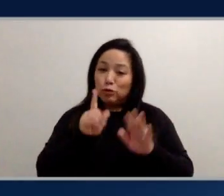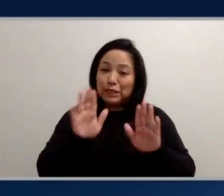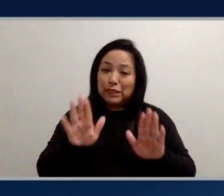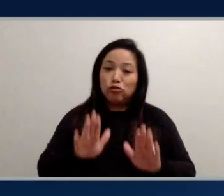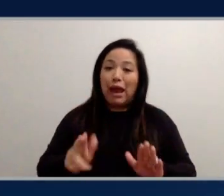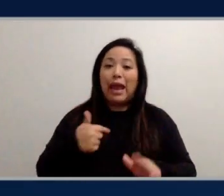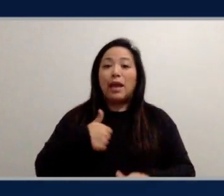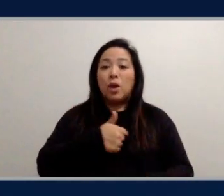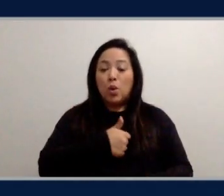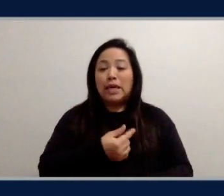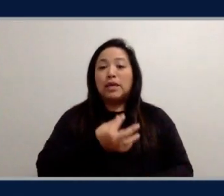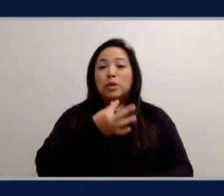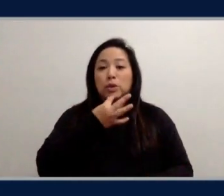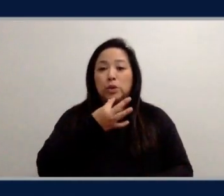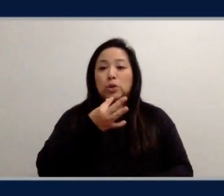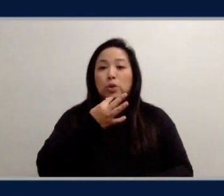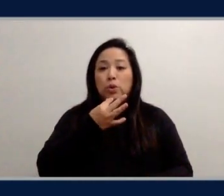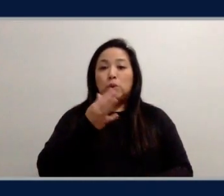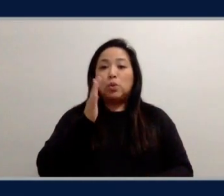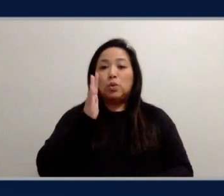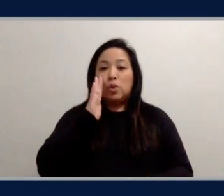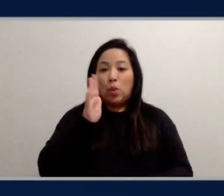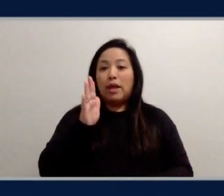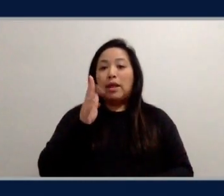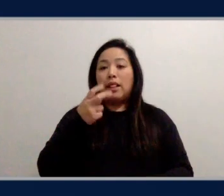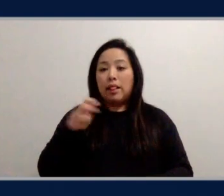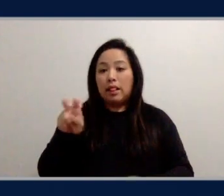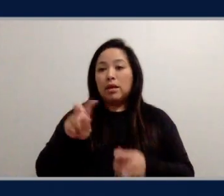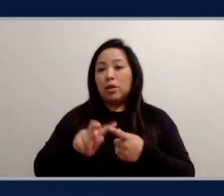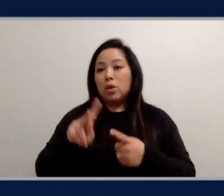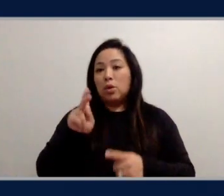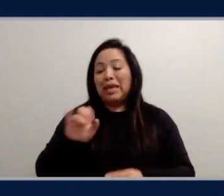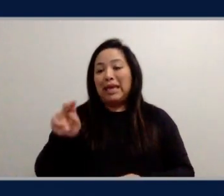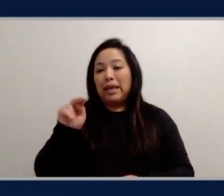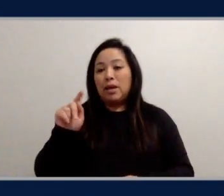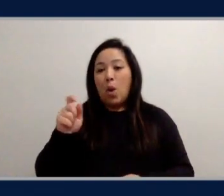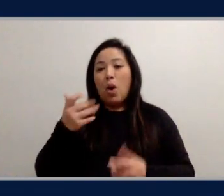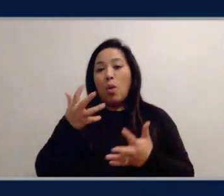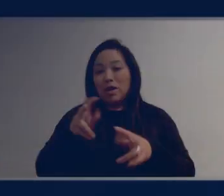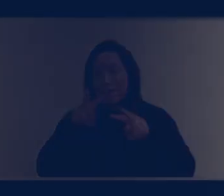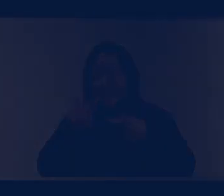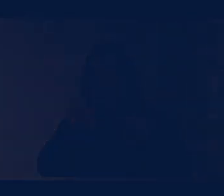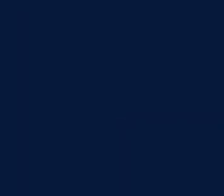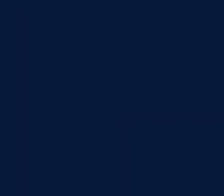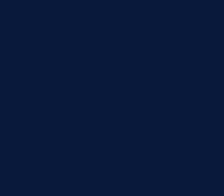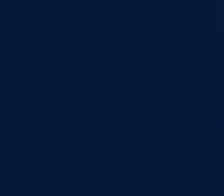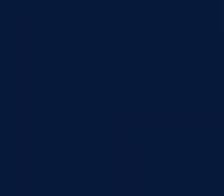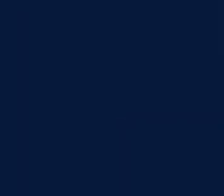about to go to Rupa Borno's keynote, so I want you all to stay here and check it out.